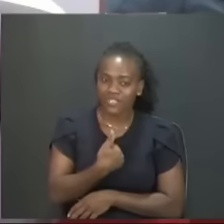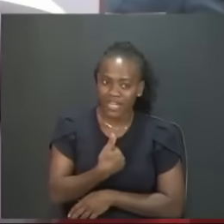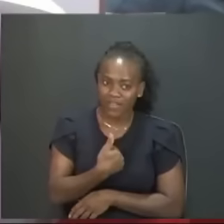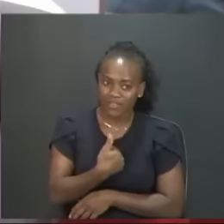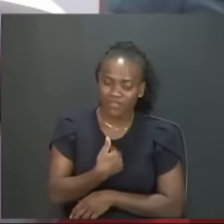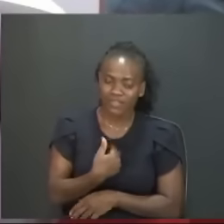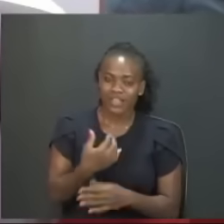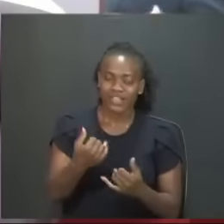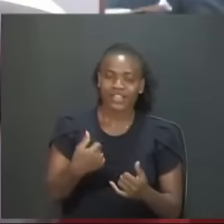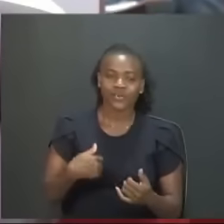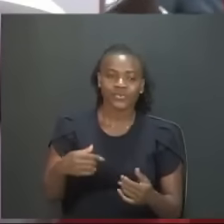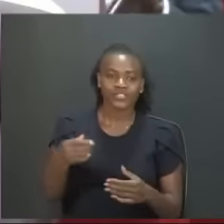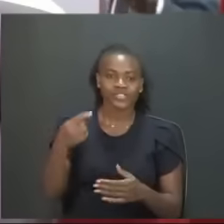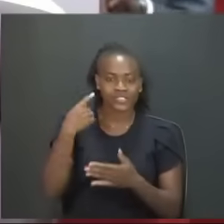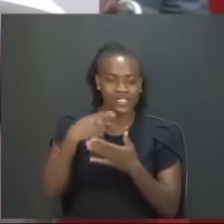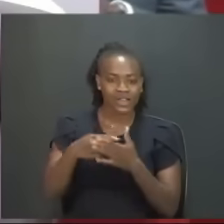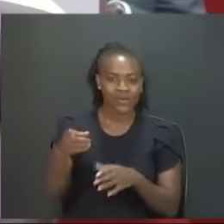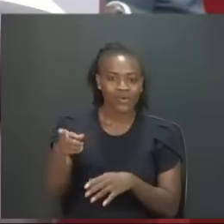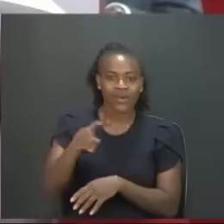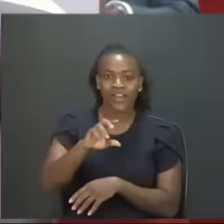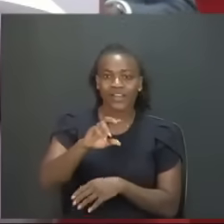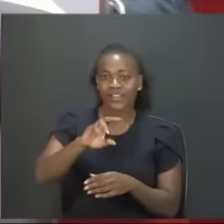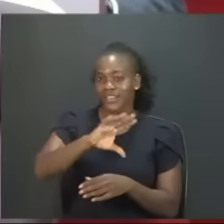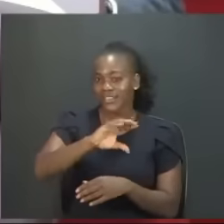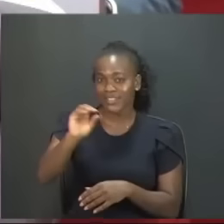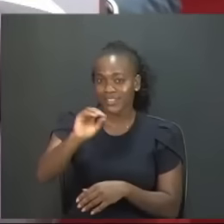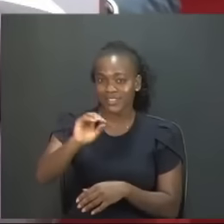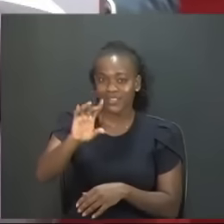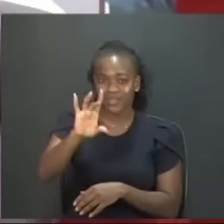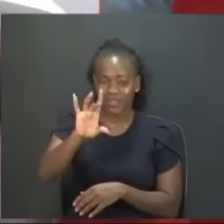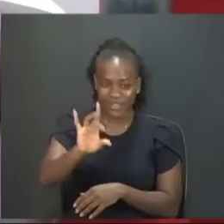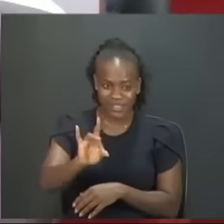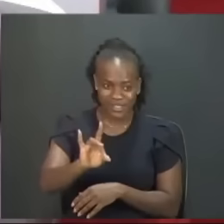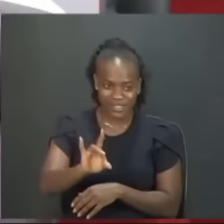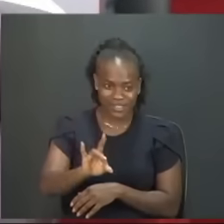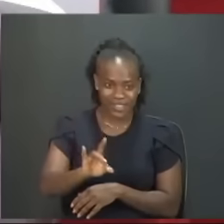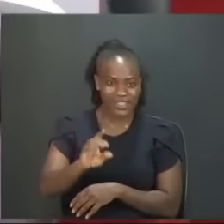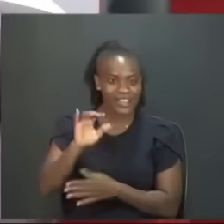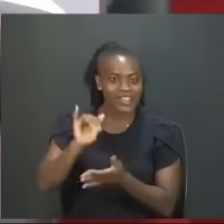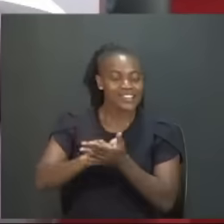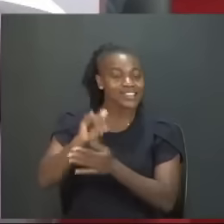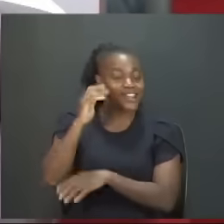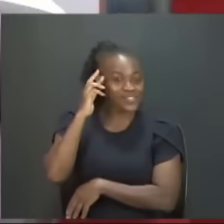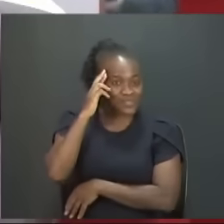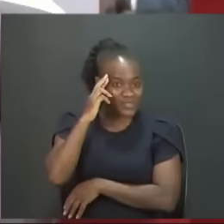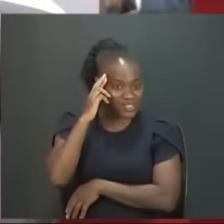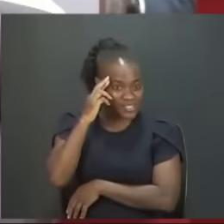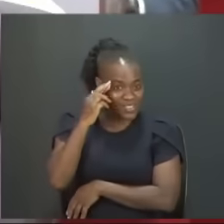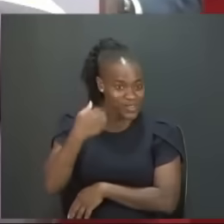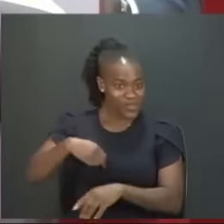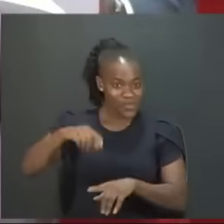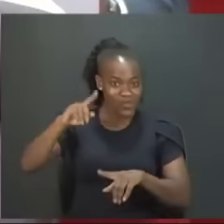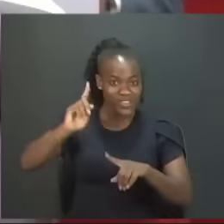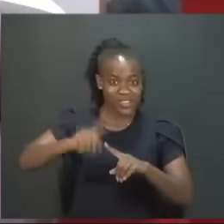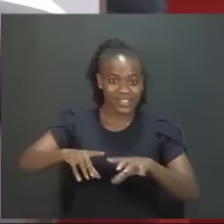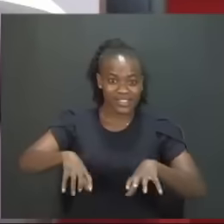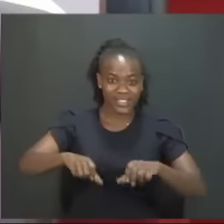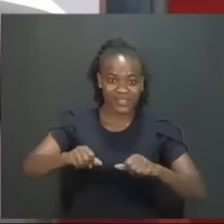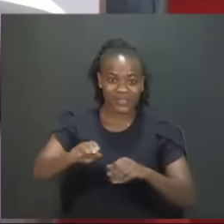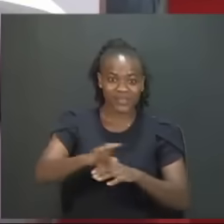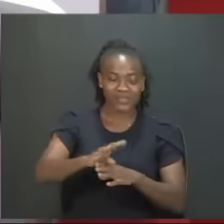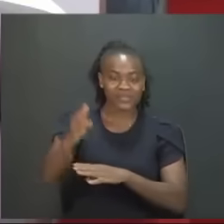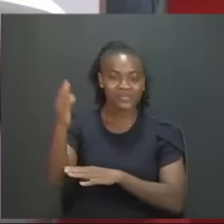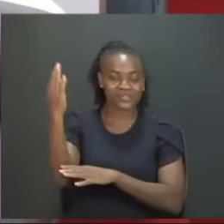are 108 in this chamber. So for that matter, Mr. Speaker, we cannot adopt the business